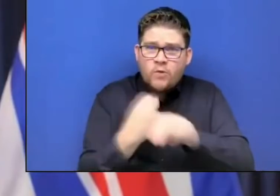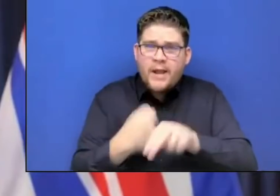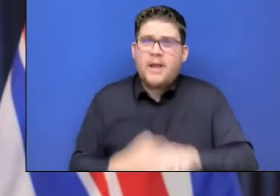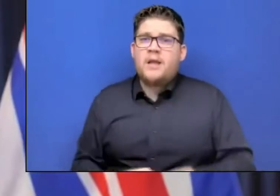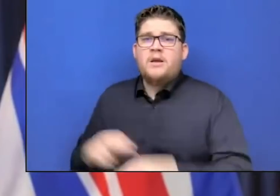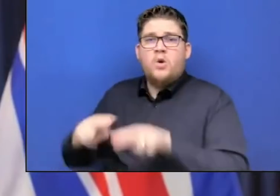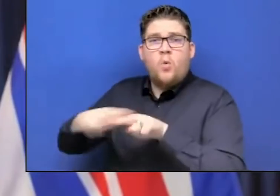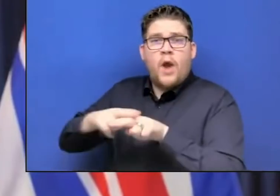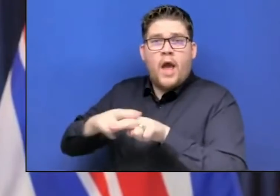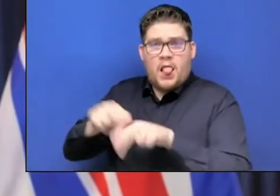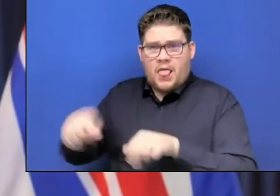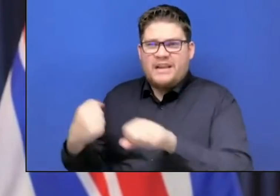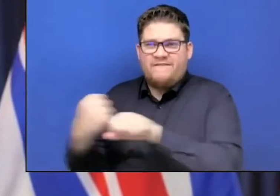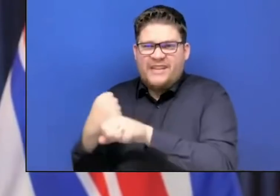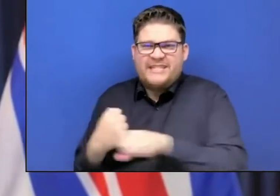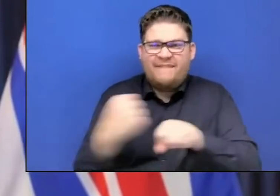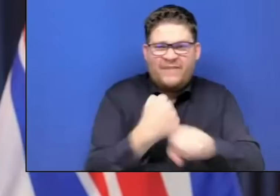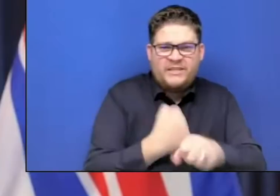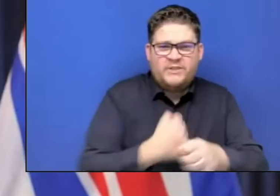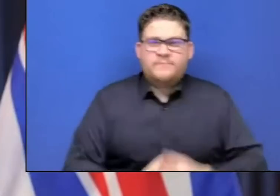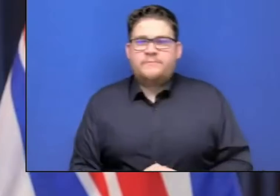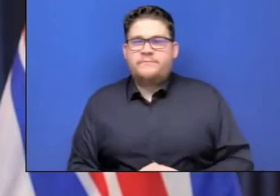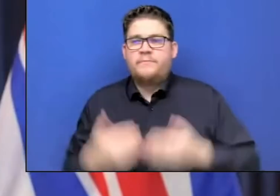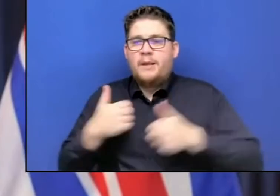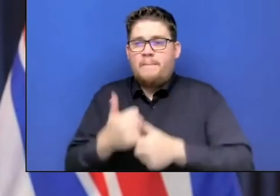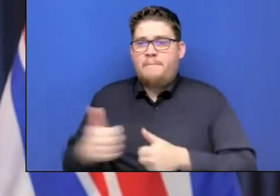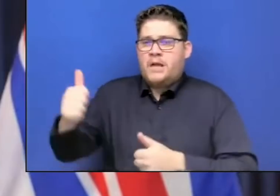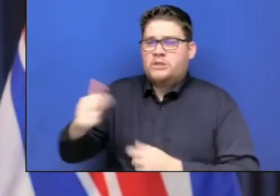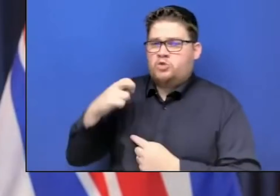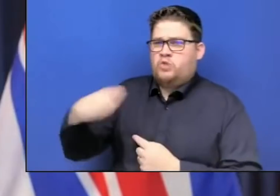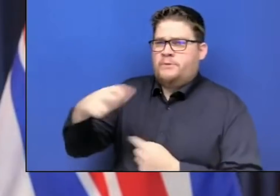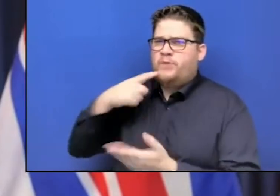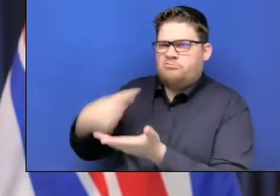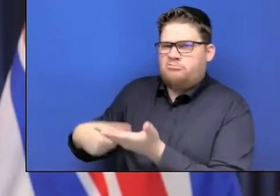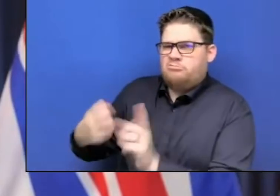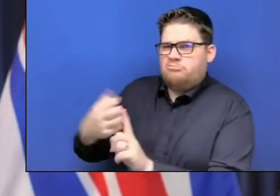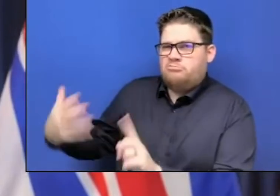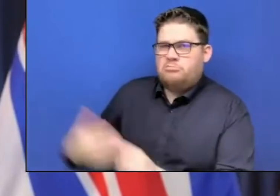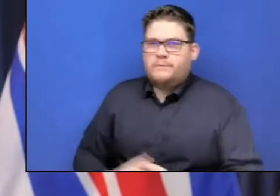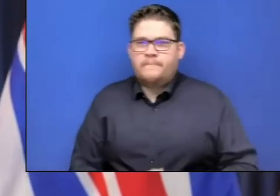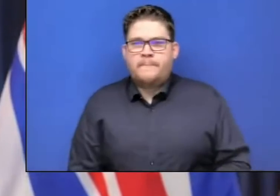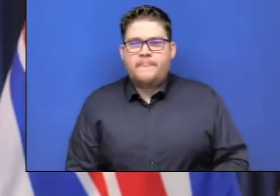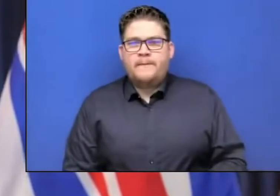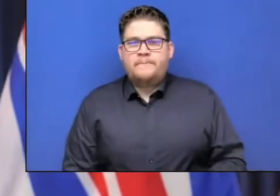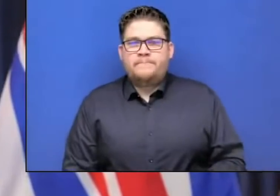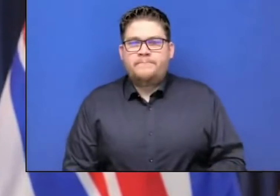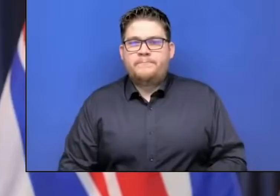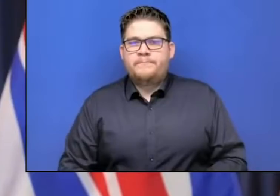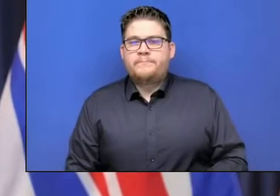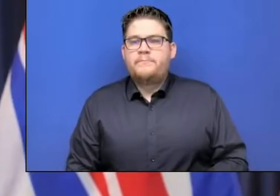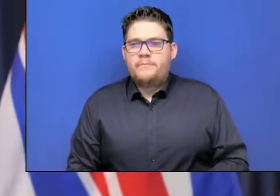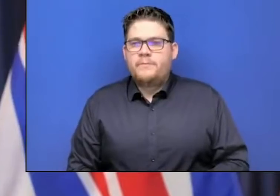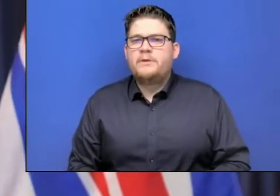are necessary to make that happen. Emergency Management BC and our government as a whole will work to provide anything else that is